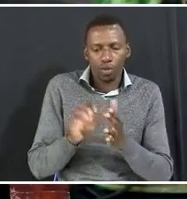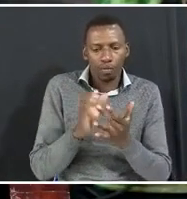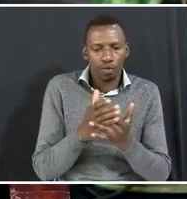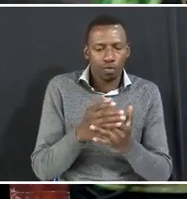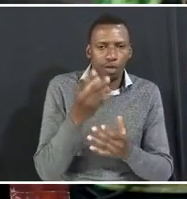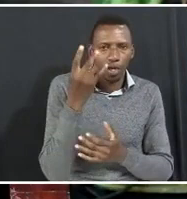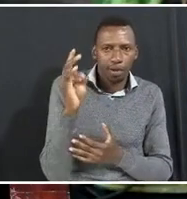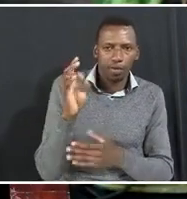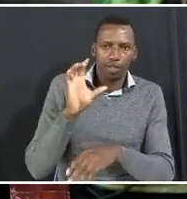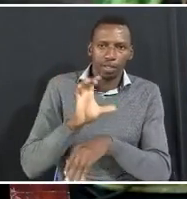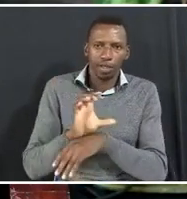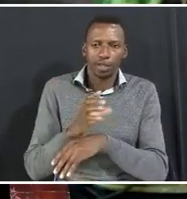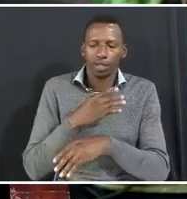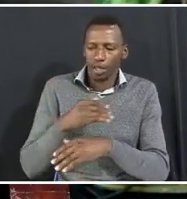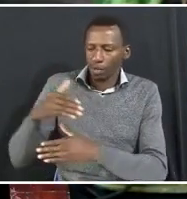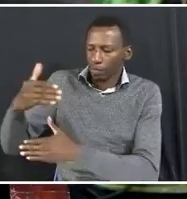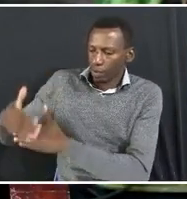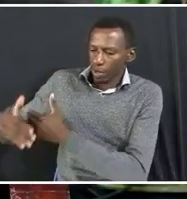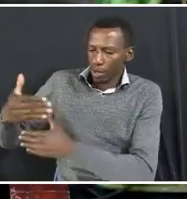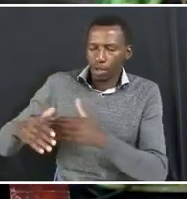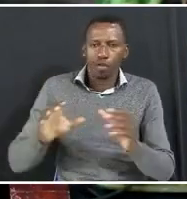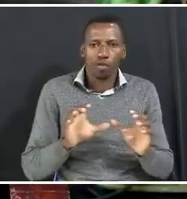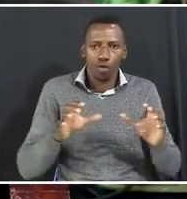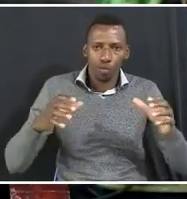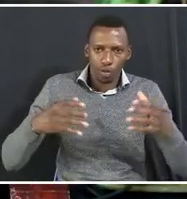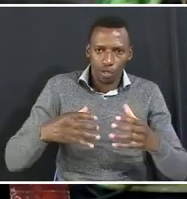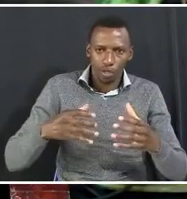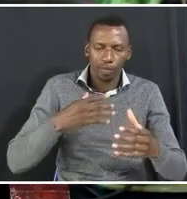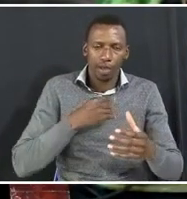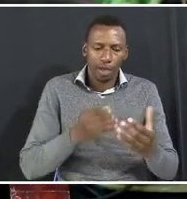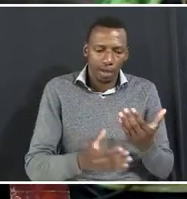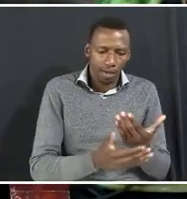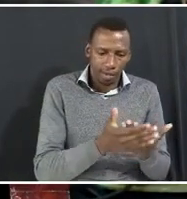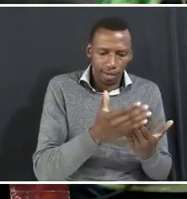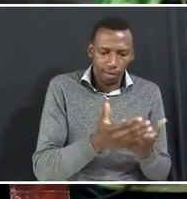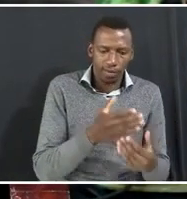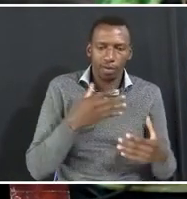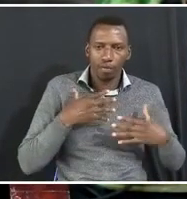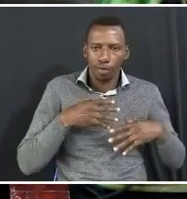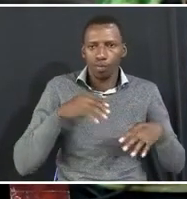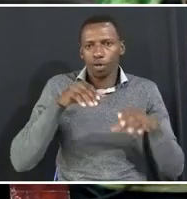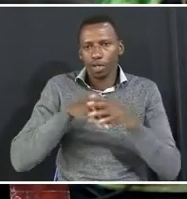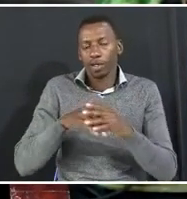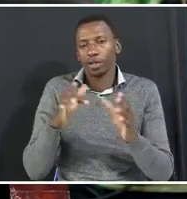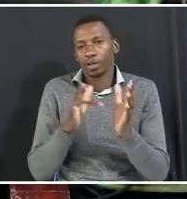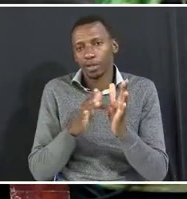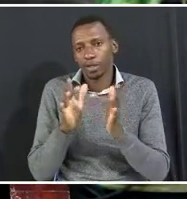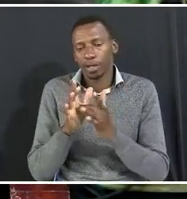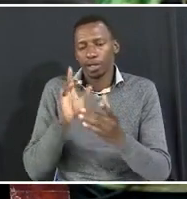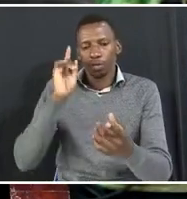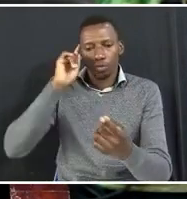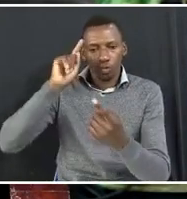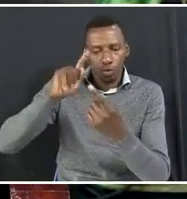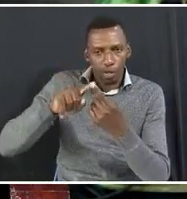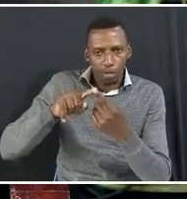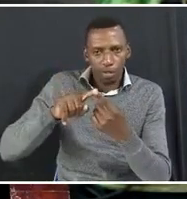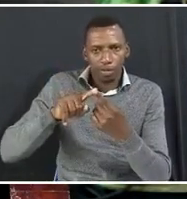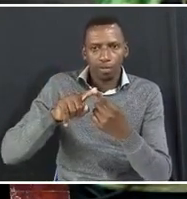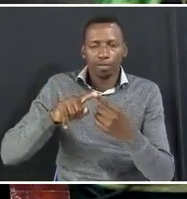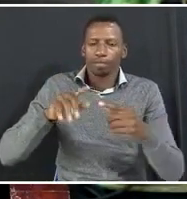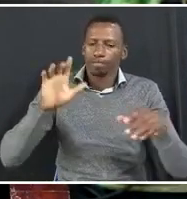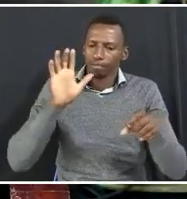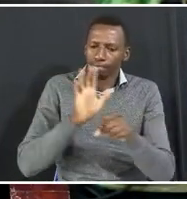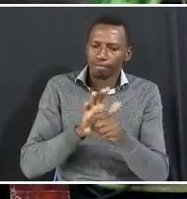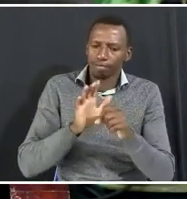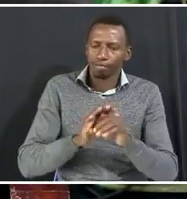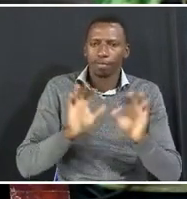and their surrounding community, and nurturing people in Jesus toward a restorable, abundant